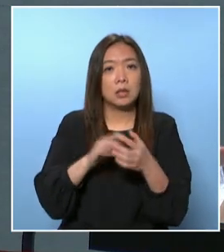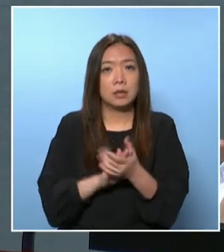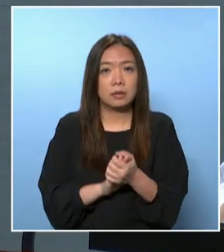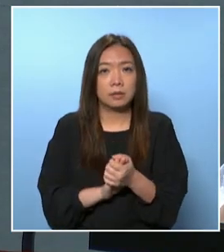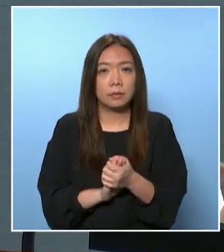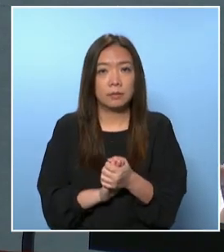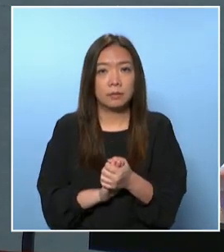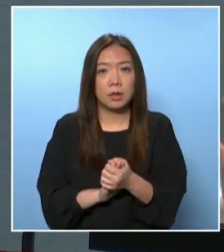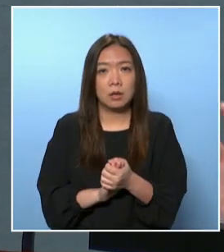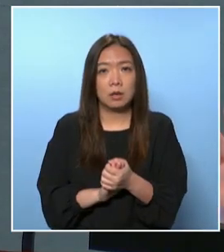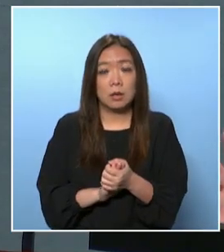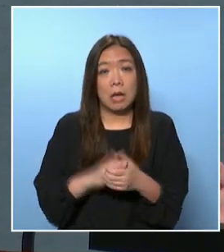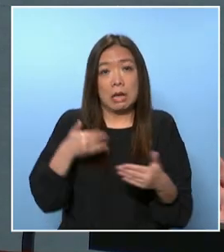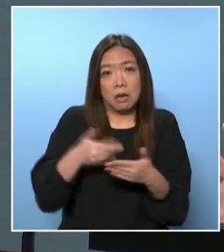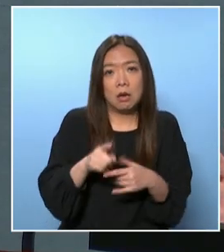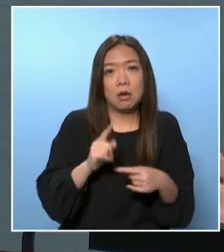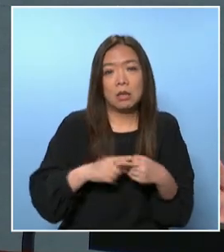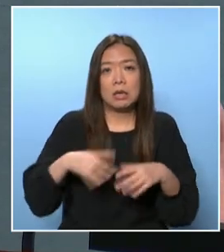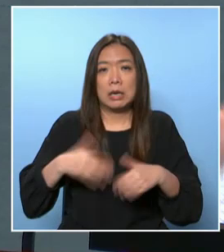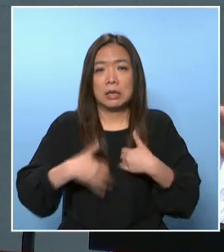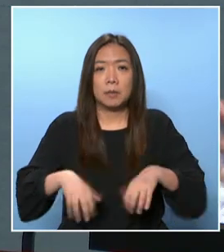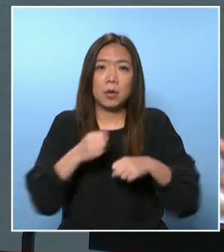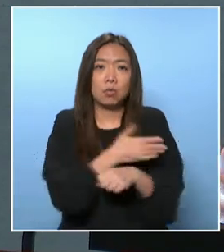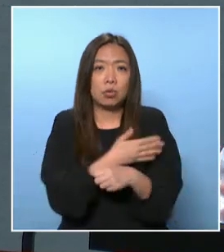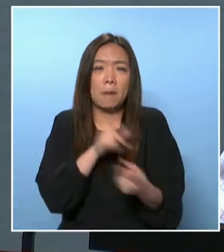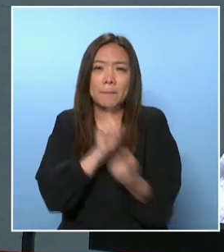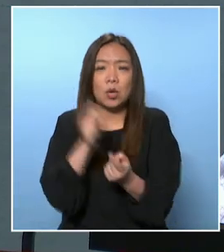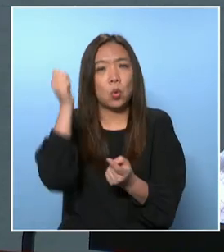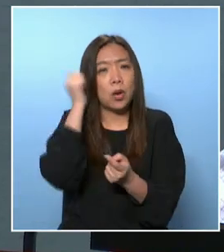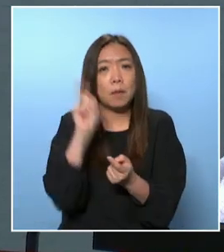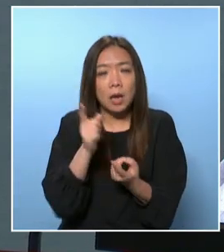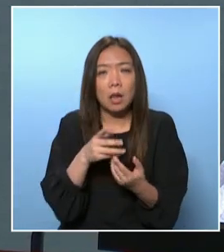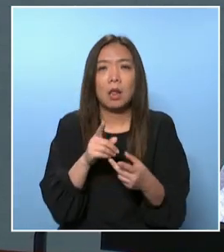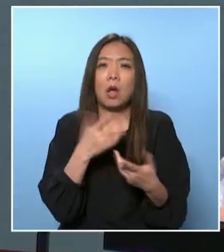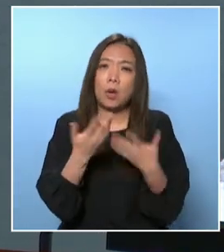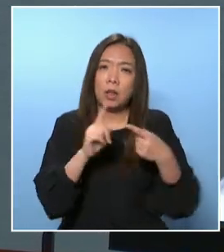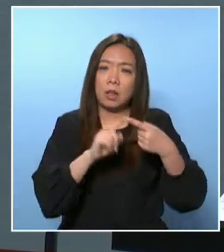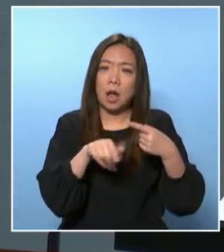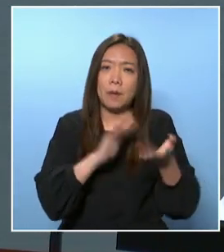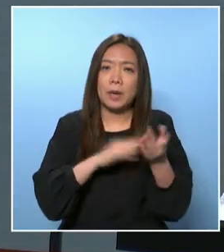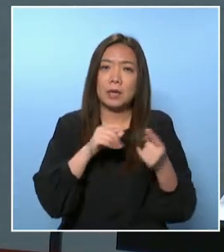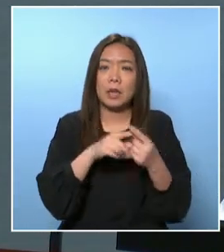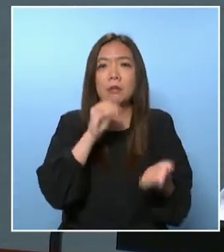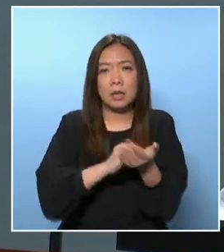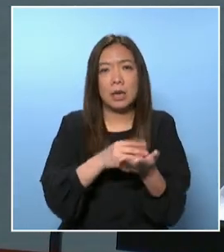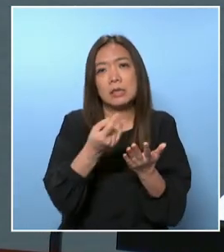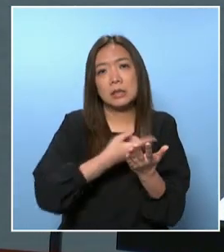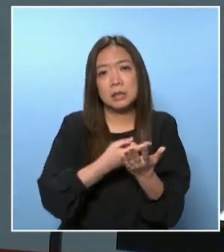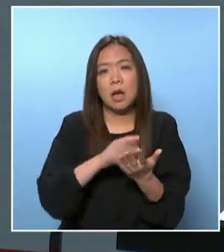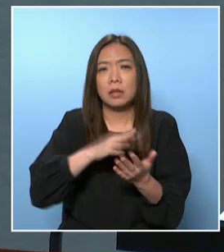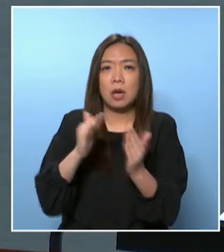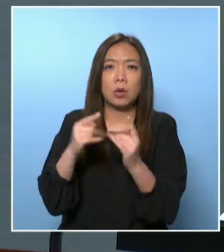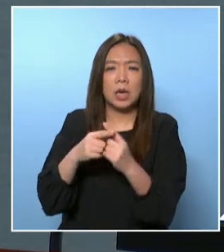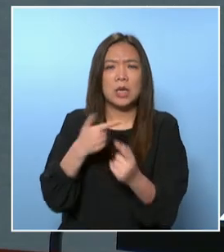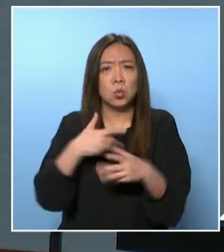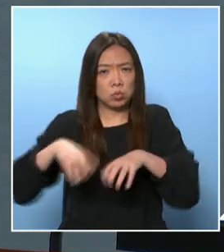In many parts of the world, we see that the rescue workers will face tremendous difficulties. There may be the AMD, but the